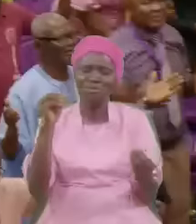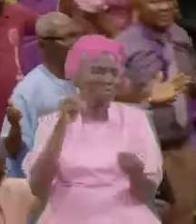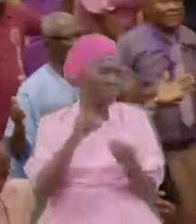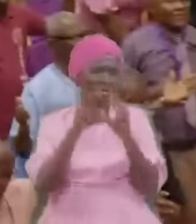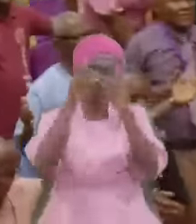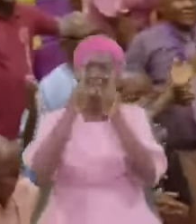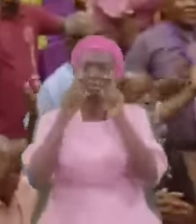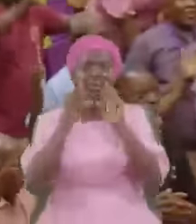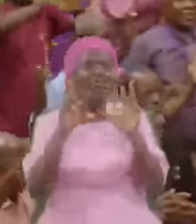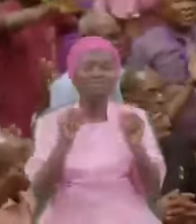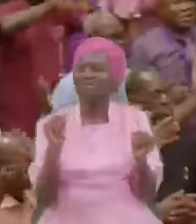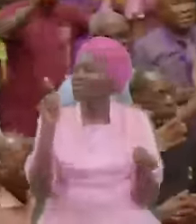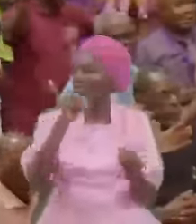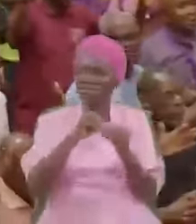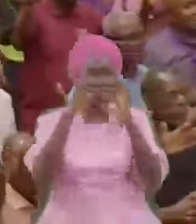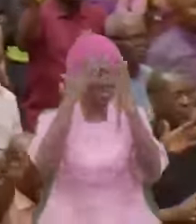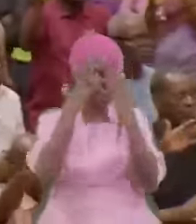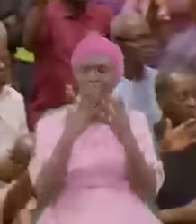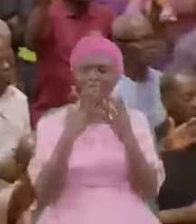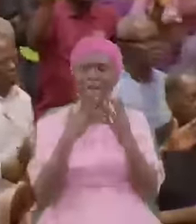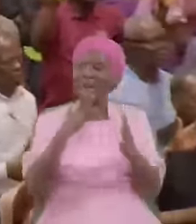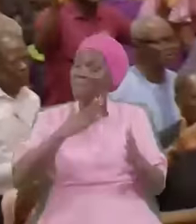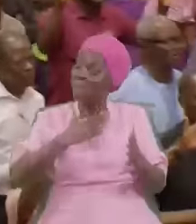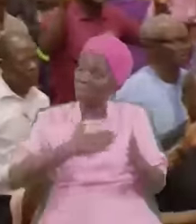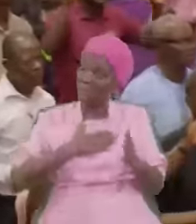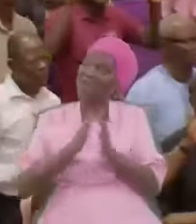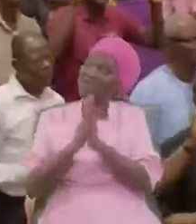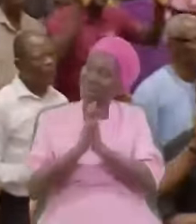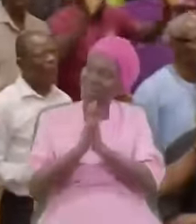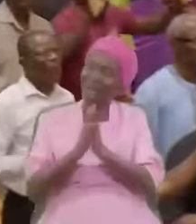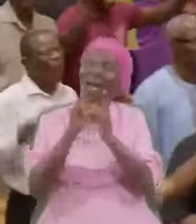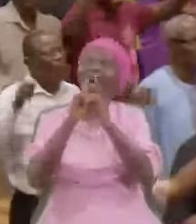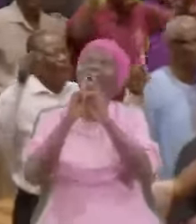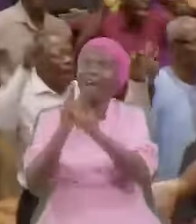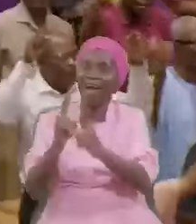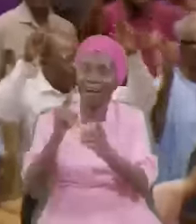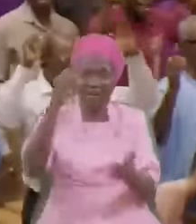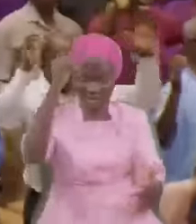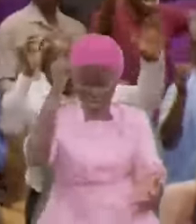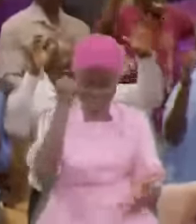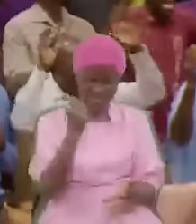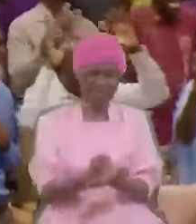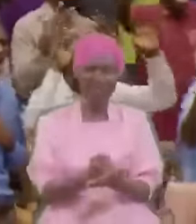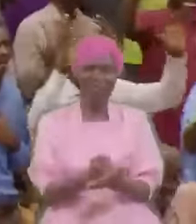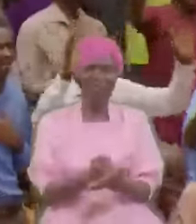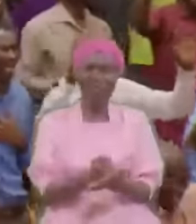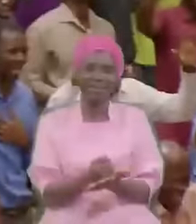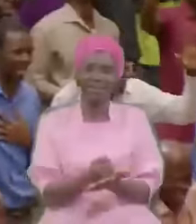more sorrow. My prayers are answered.